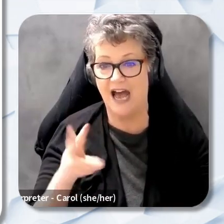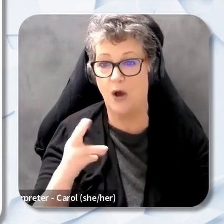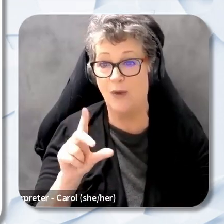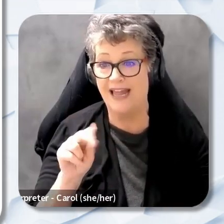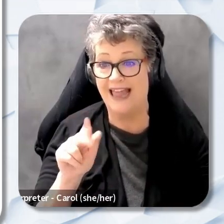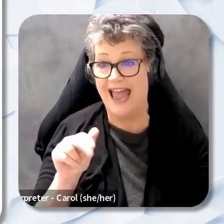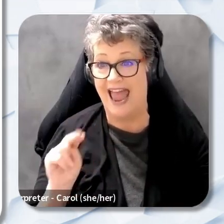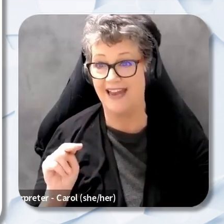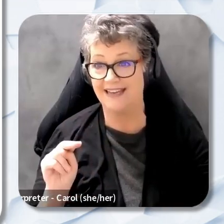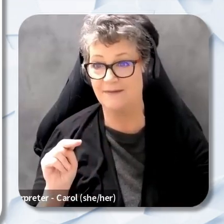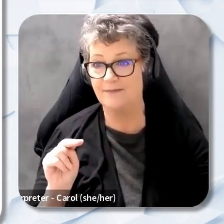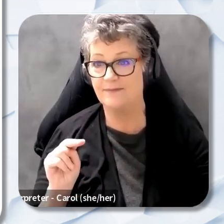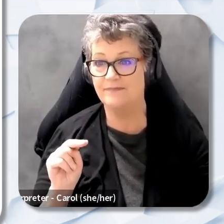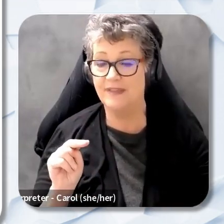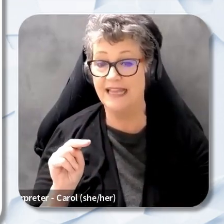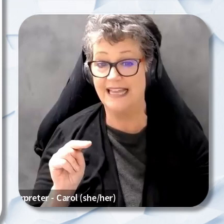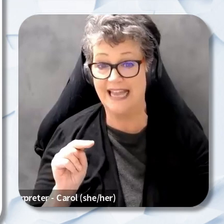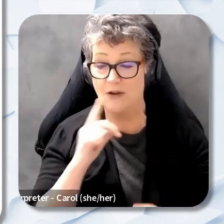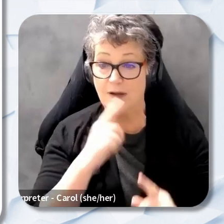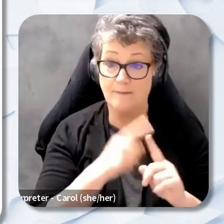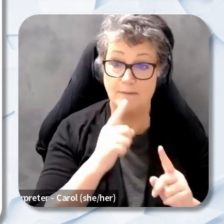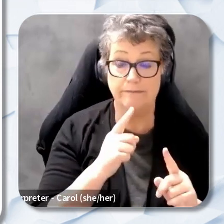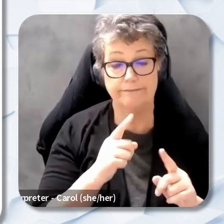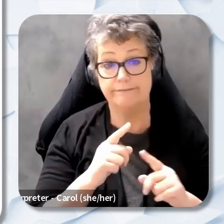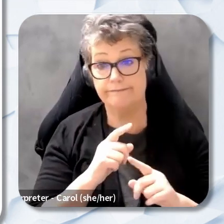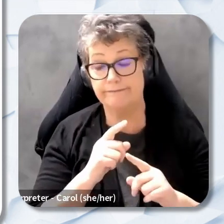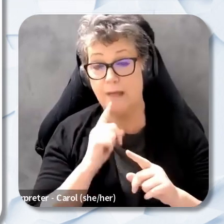please have Elizabeth come off mute to say hello?